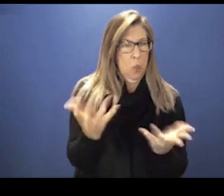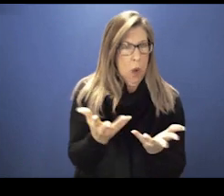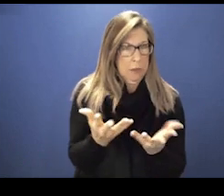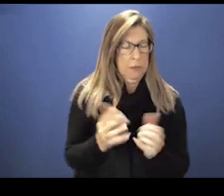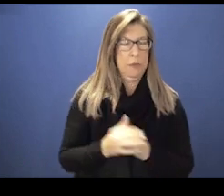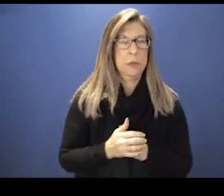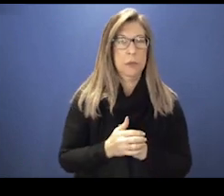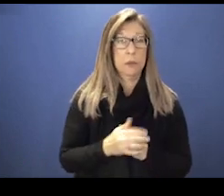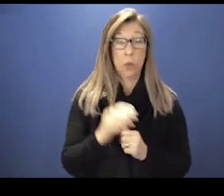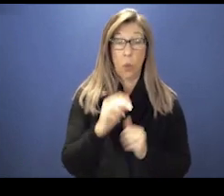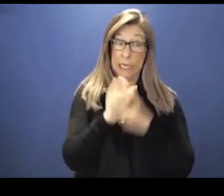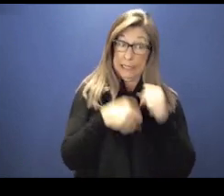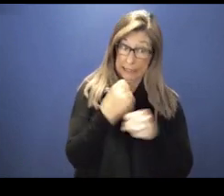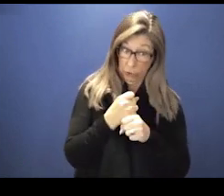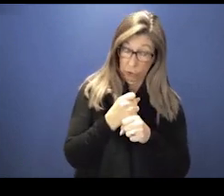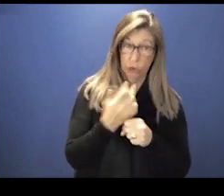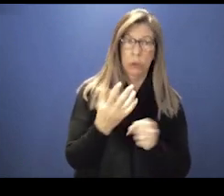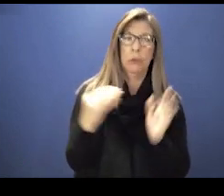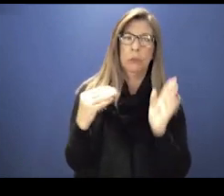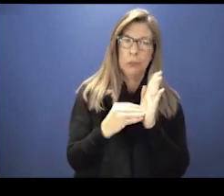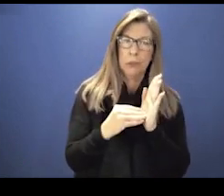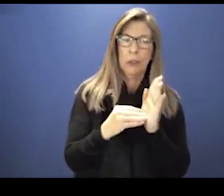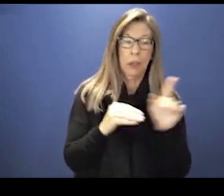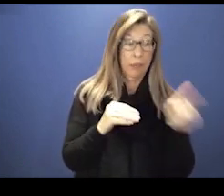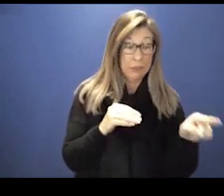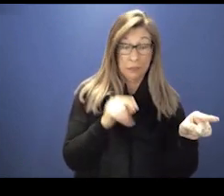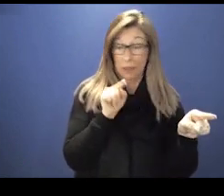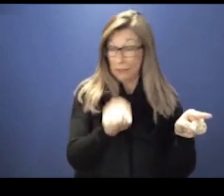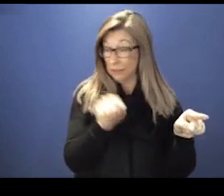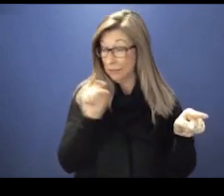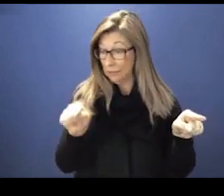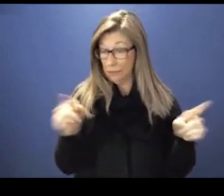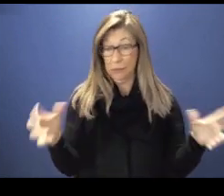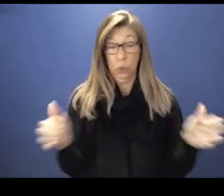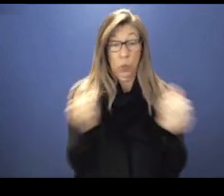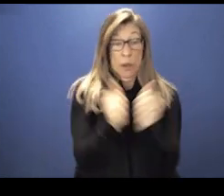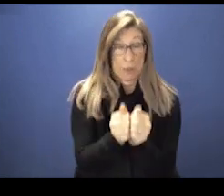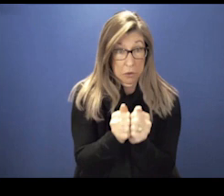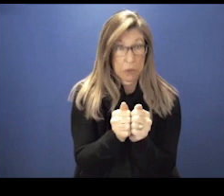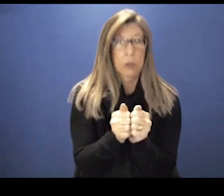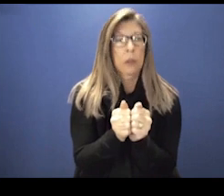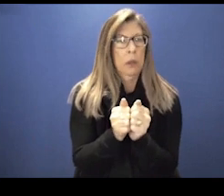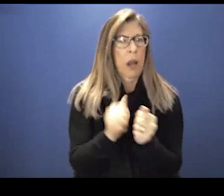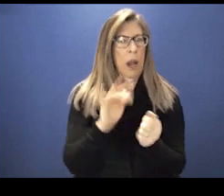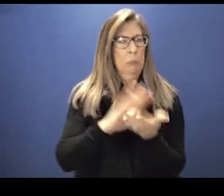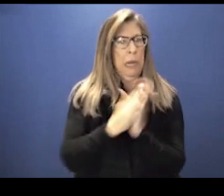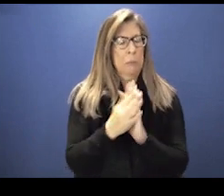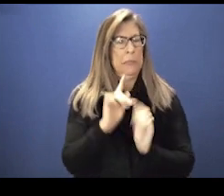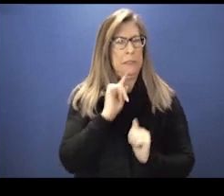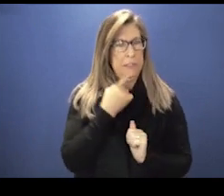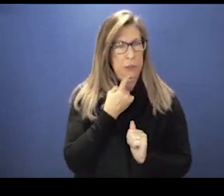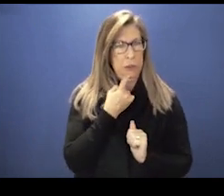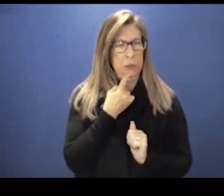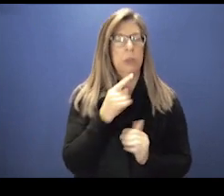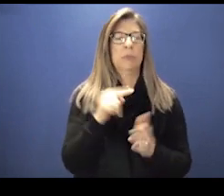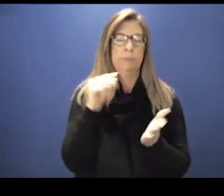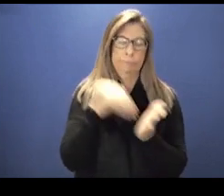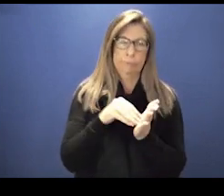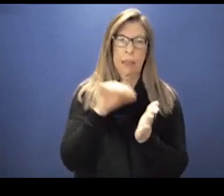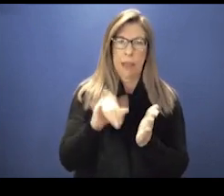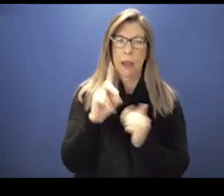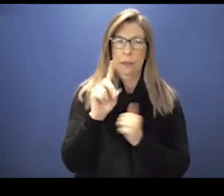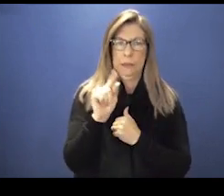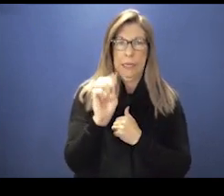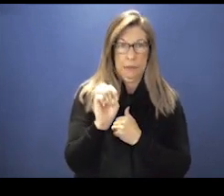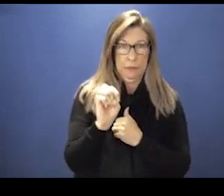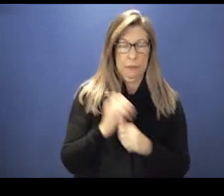limitations. In this case, the year should be when the limitations combined together and were considered severe, such